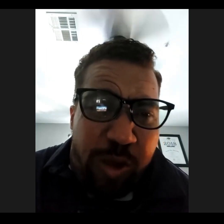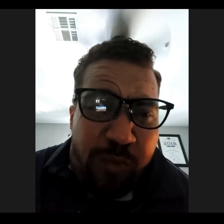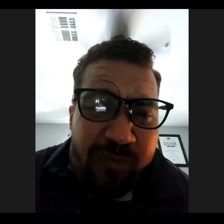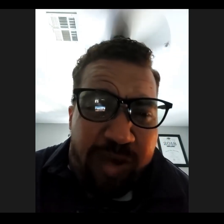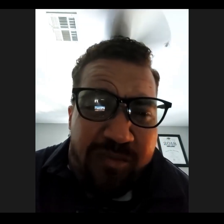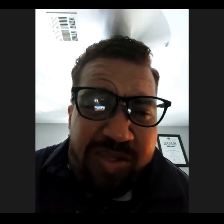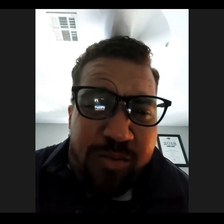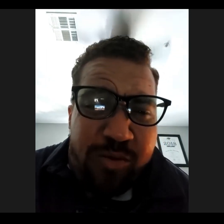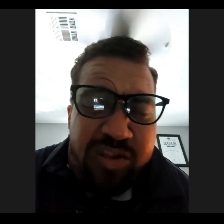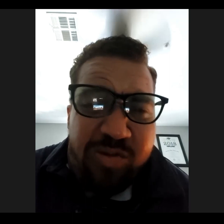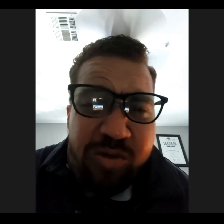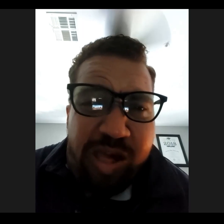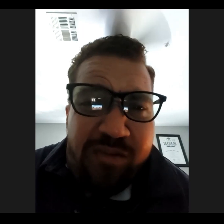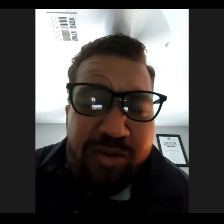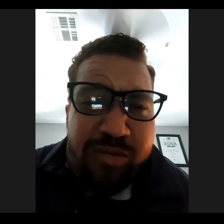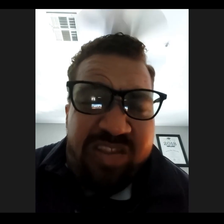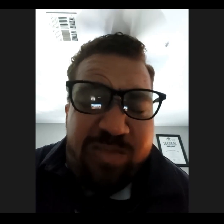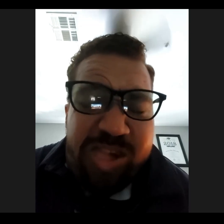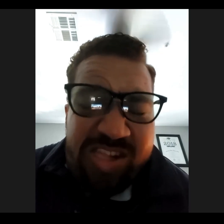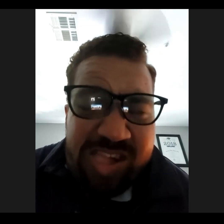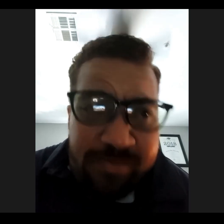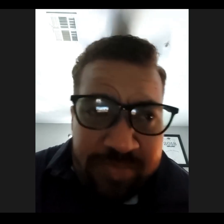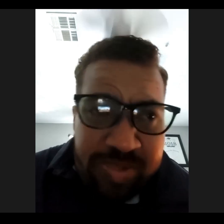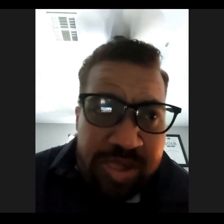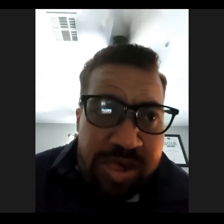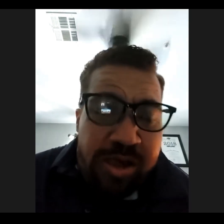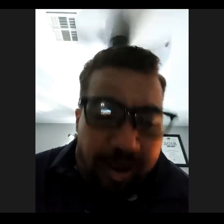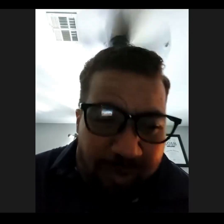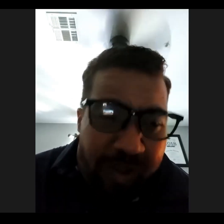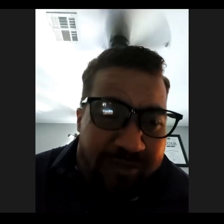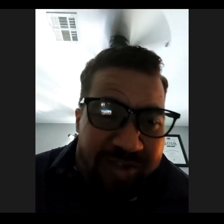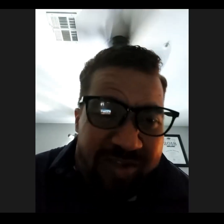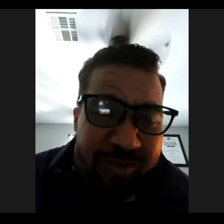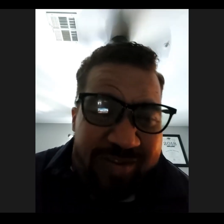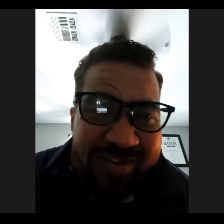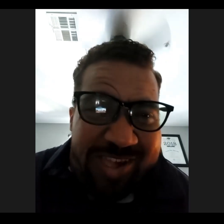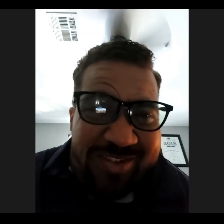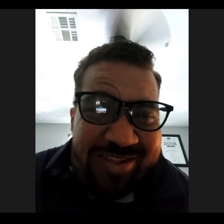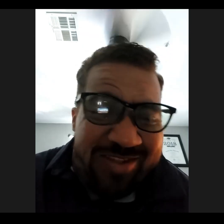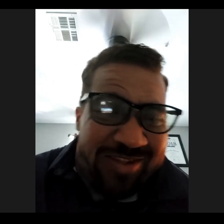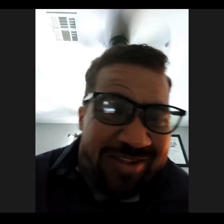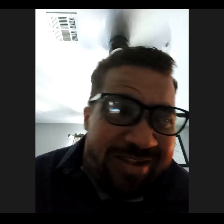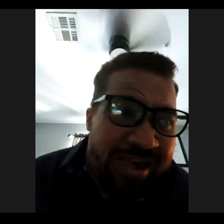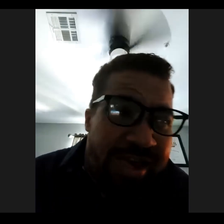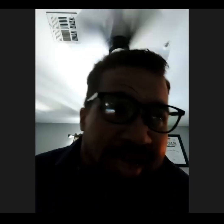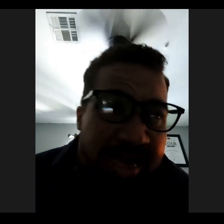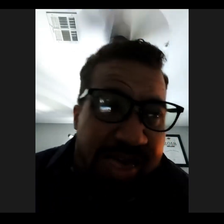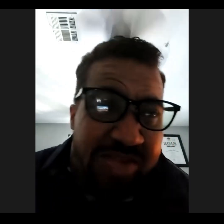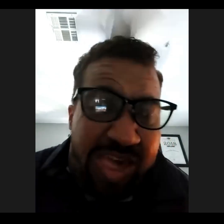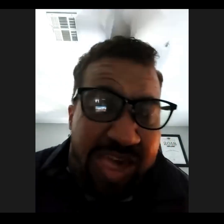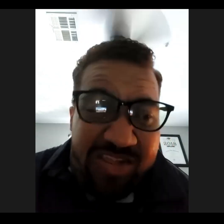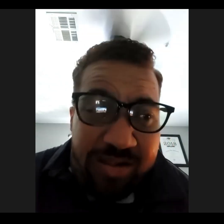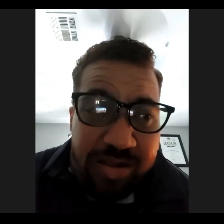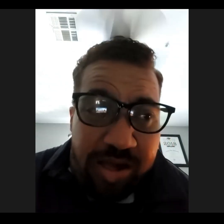very helpful. I've been able to do a lot of public speaking, a lot of these presentations,